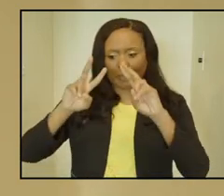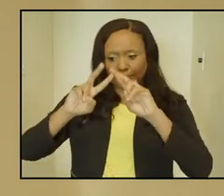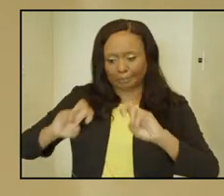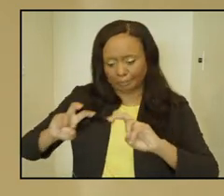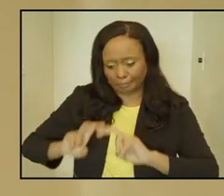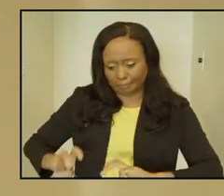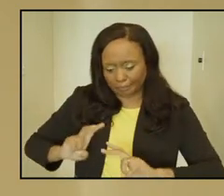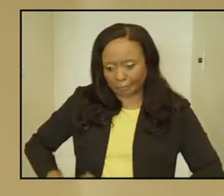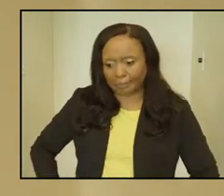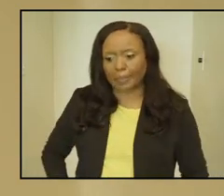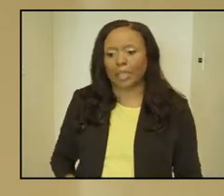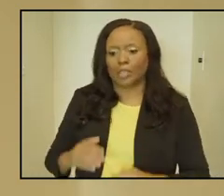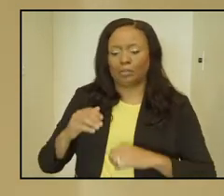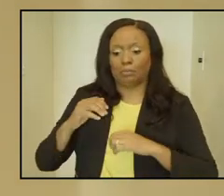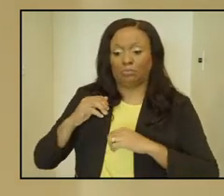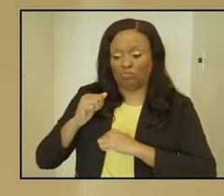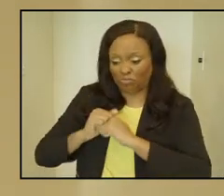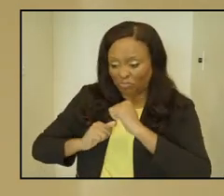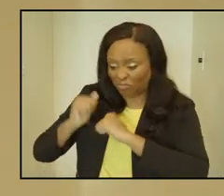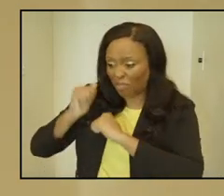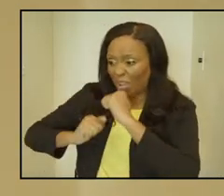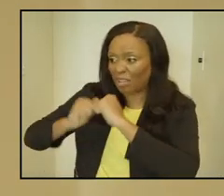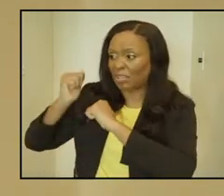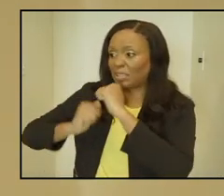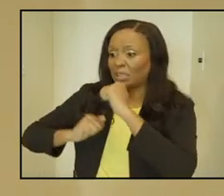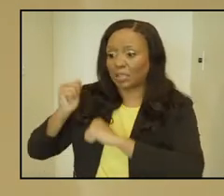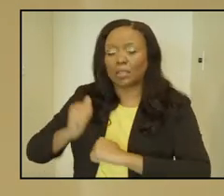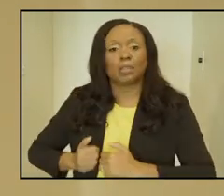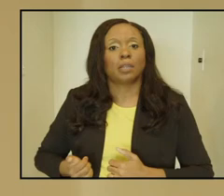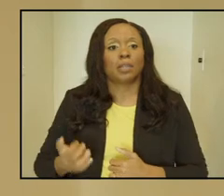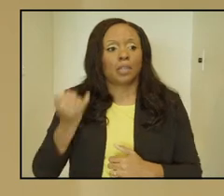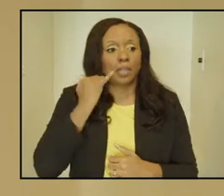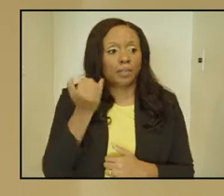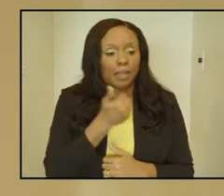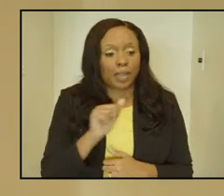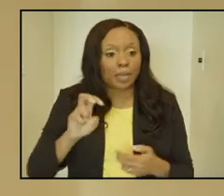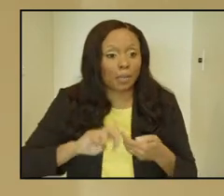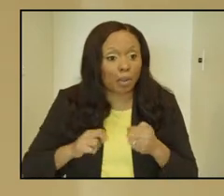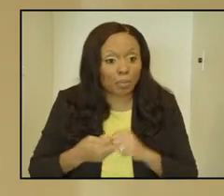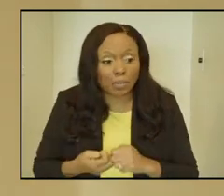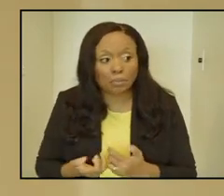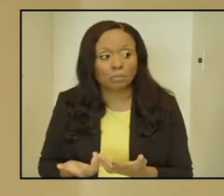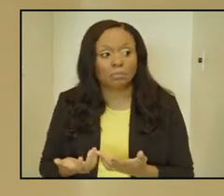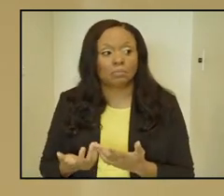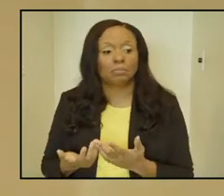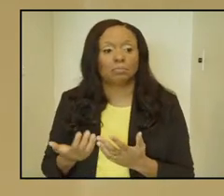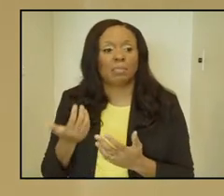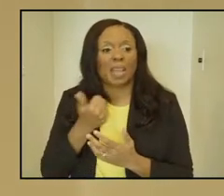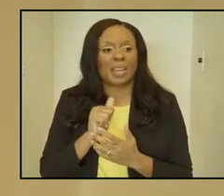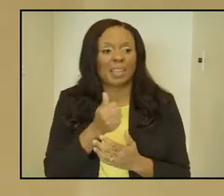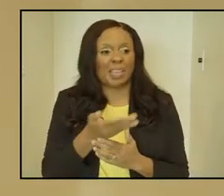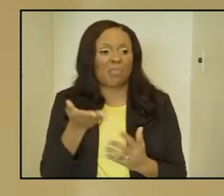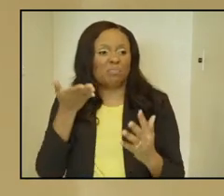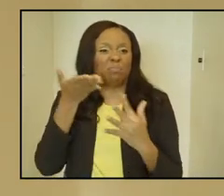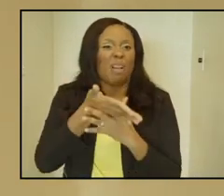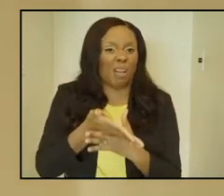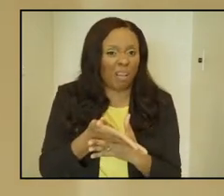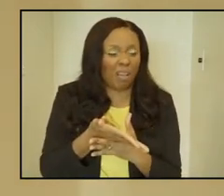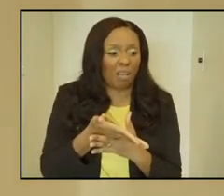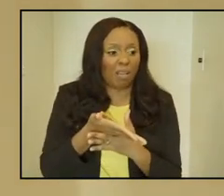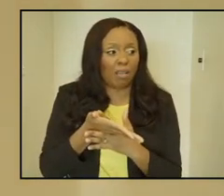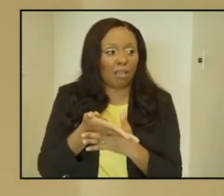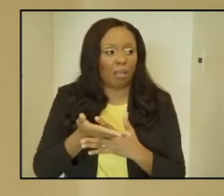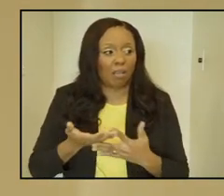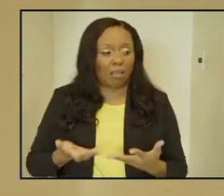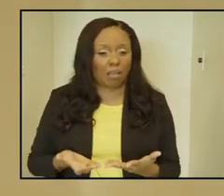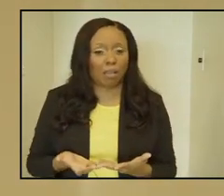existing processes, find the problems, find the inefficiencies, and re-engineer the processes in a way that